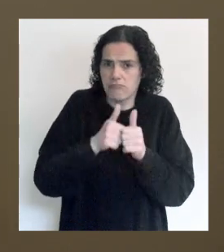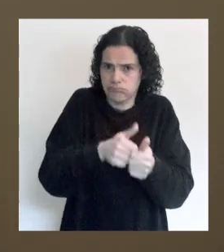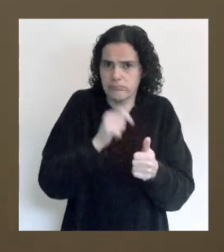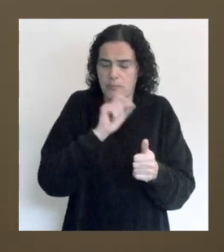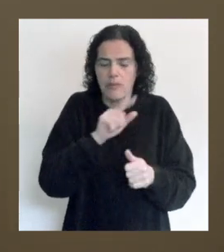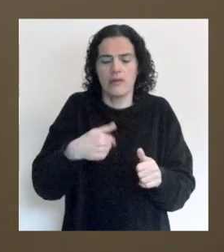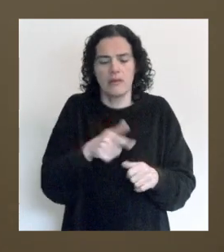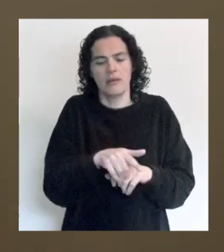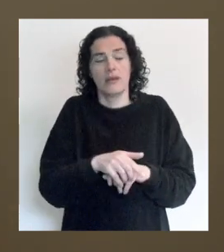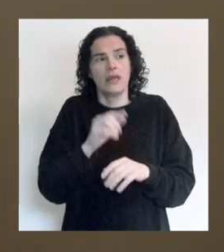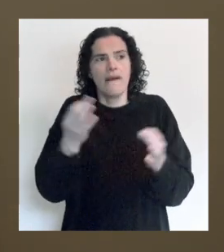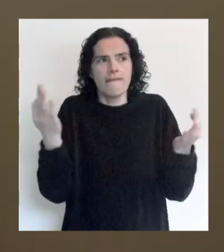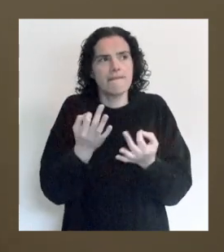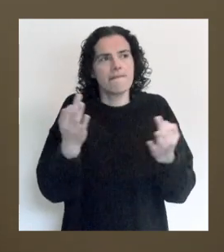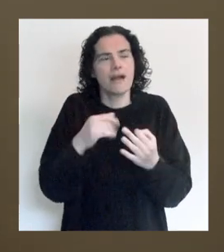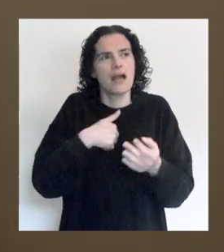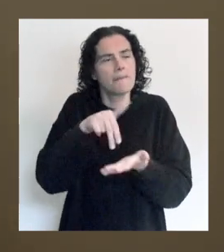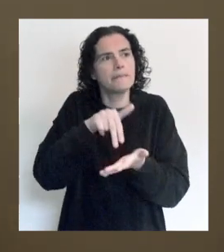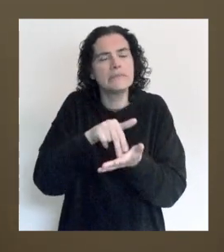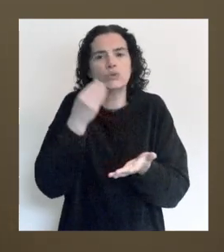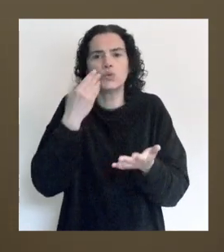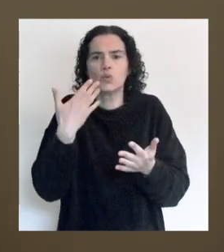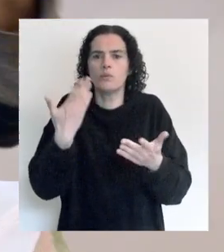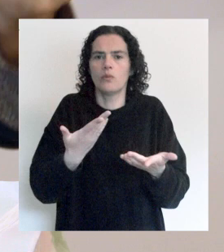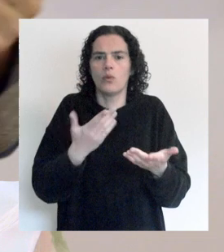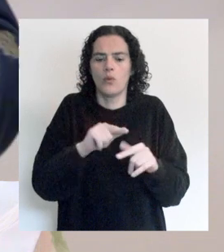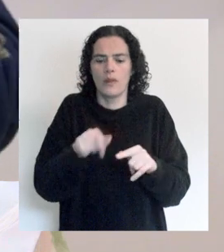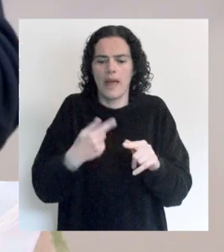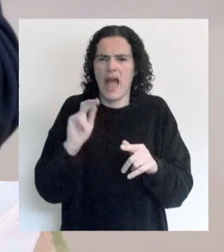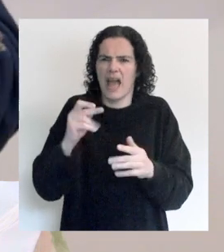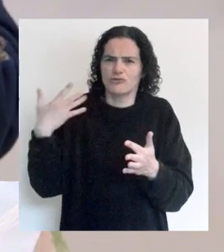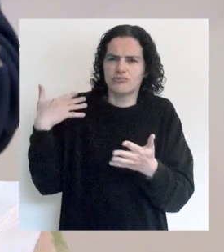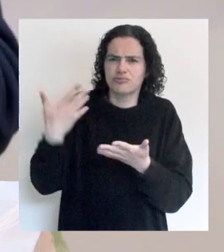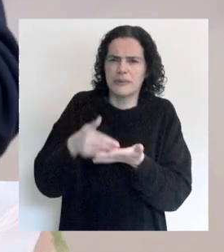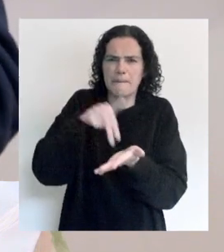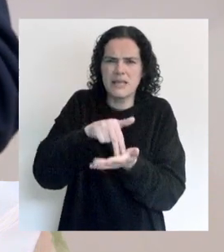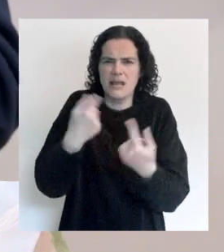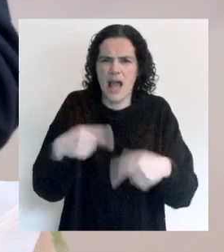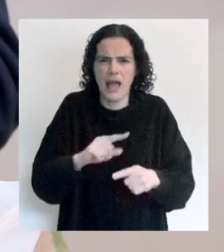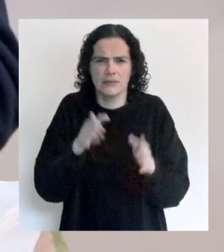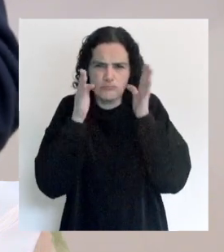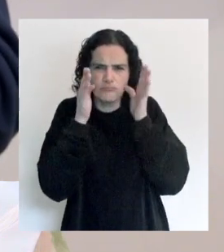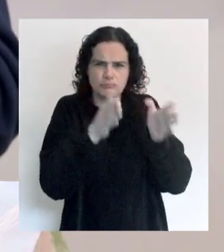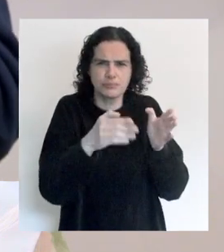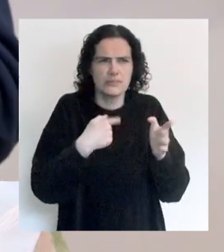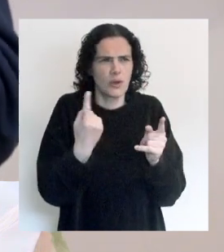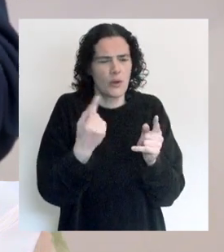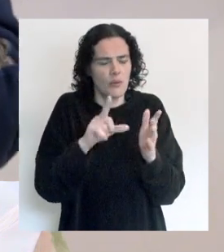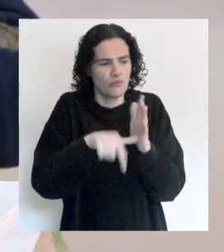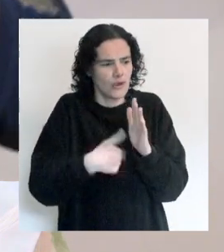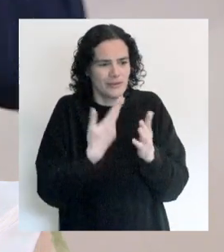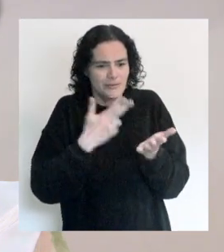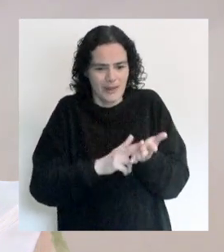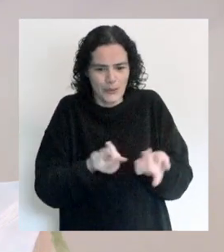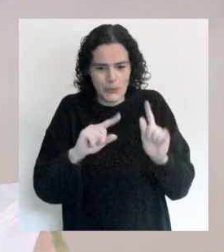follow here. One thing which is really is present throughout the last 30 years is the sort of focus on